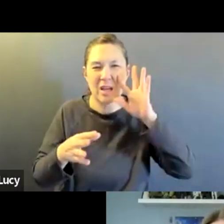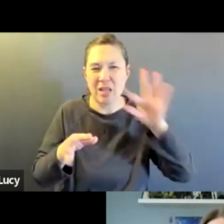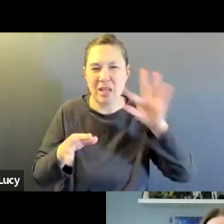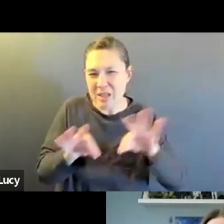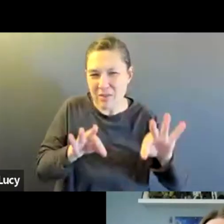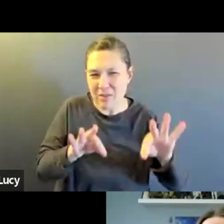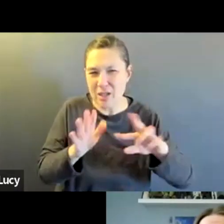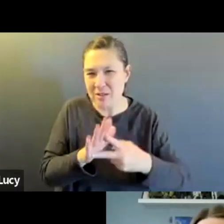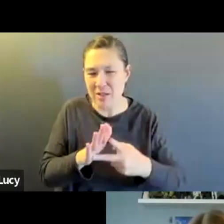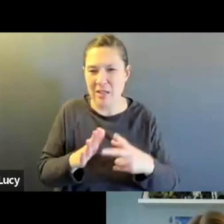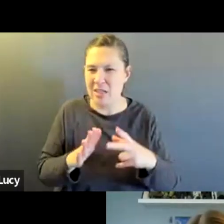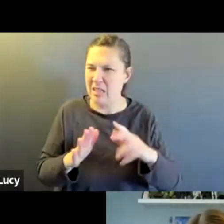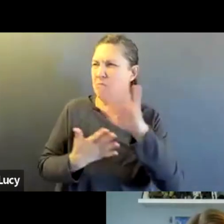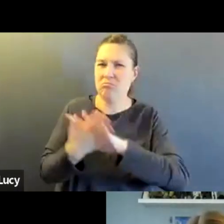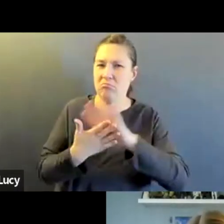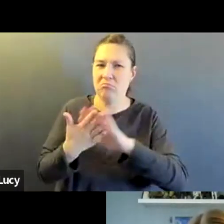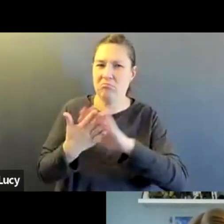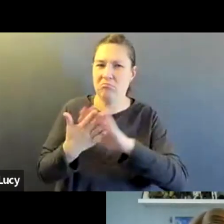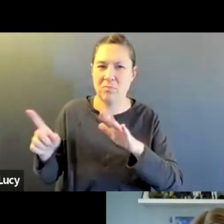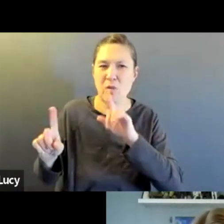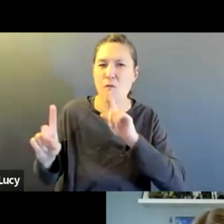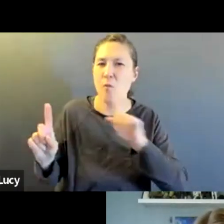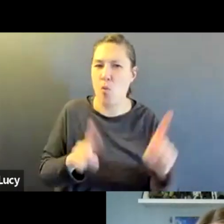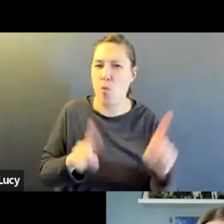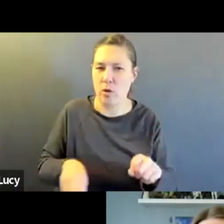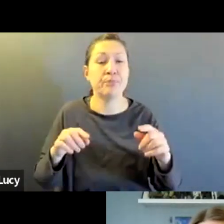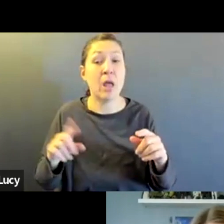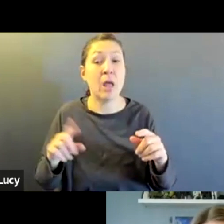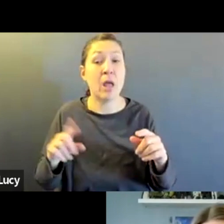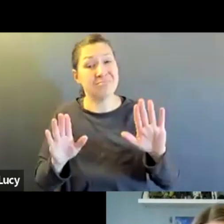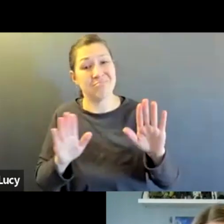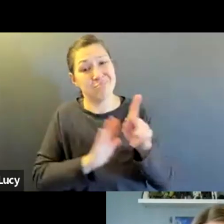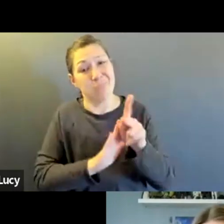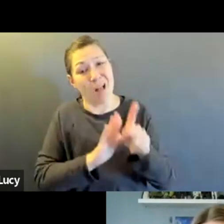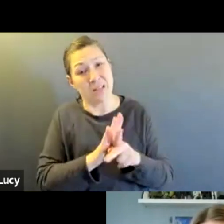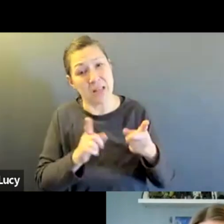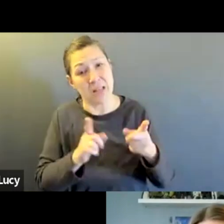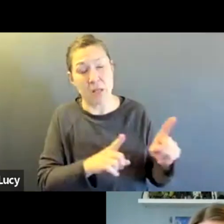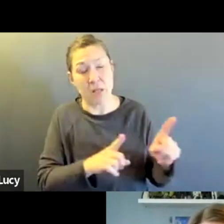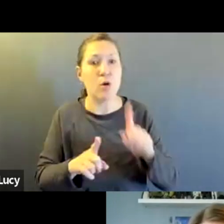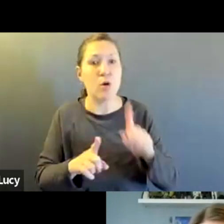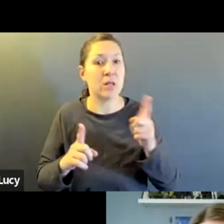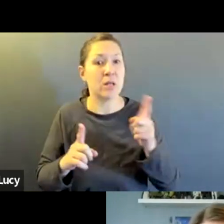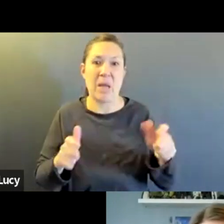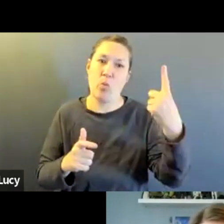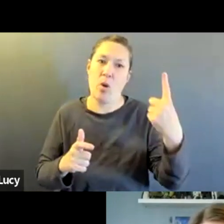now. So in addition to the policies, I think the really big elephant in the room is